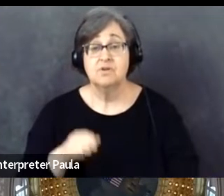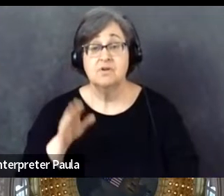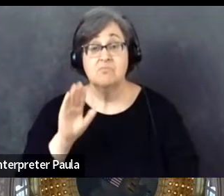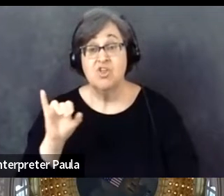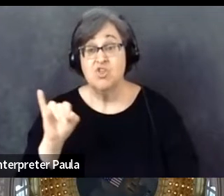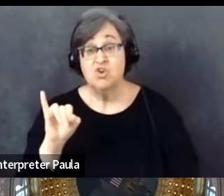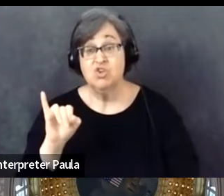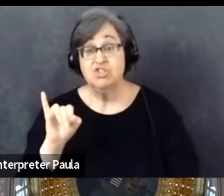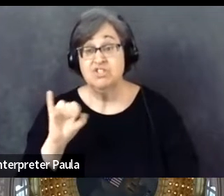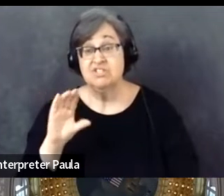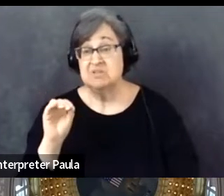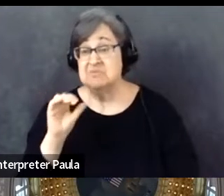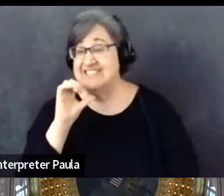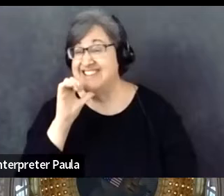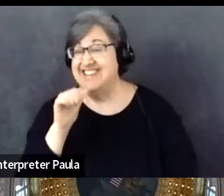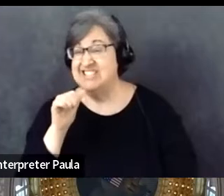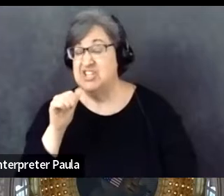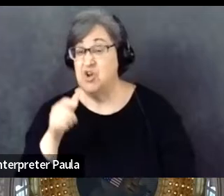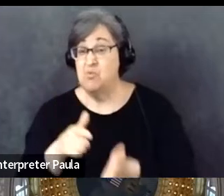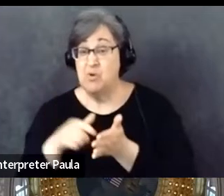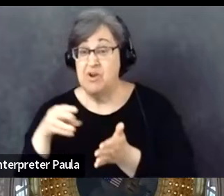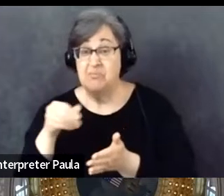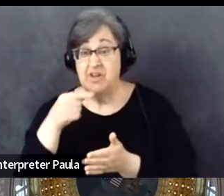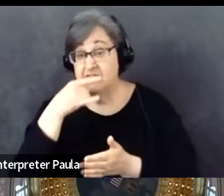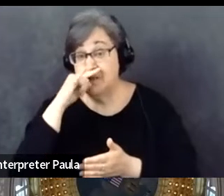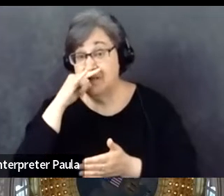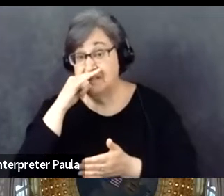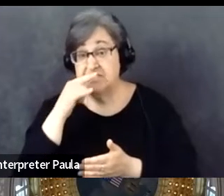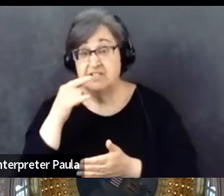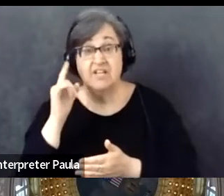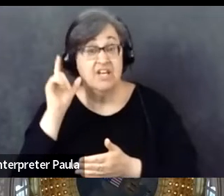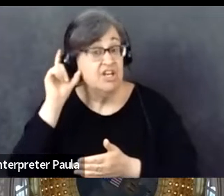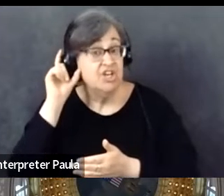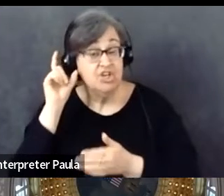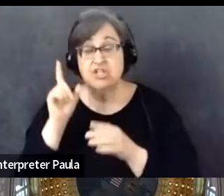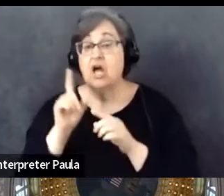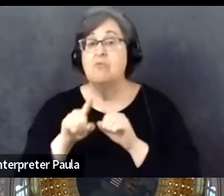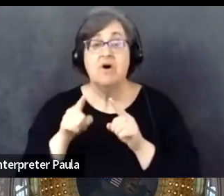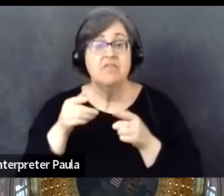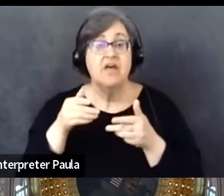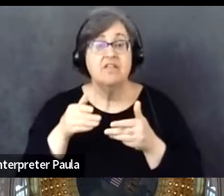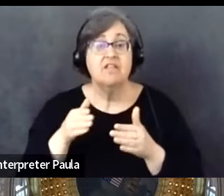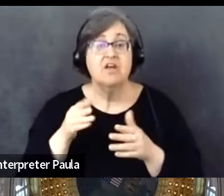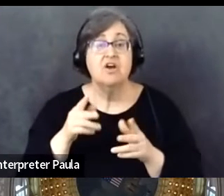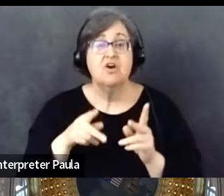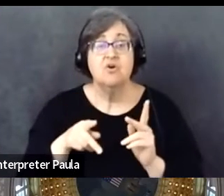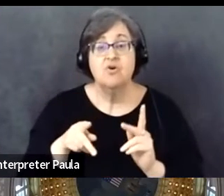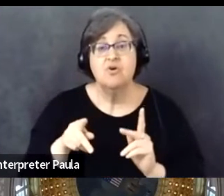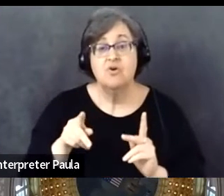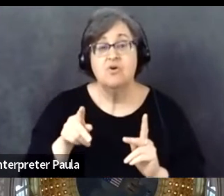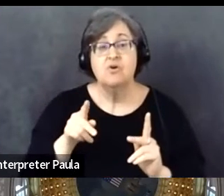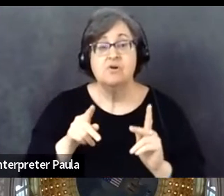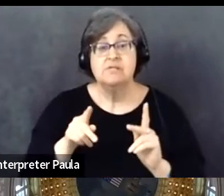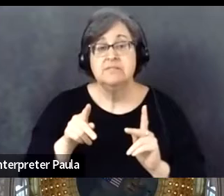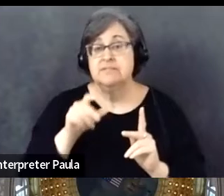aids, but they did allow money that wasn't spent on hearing aids. There's a